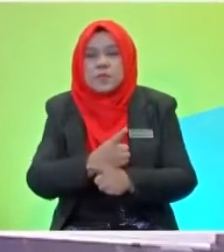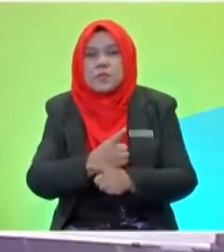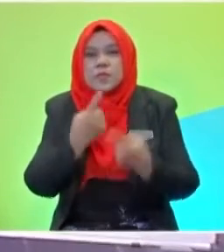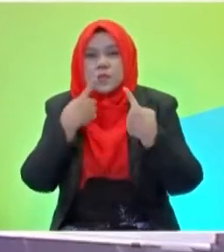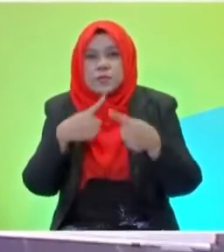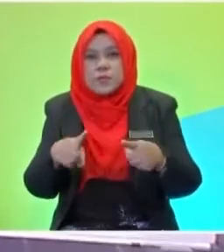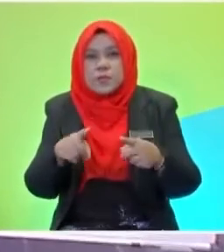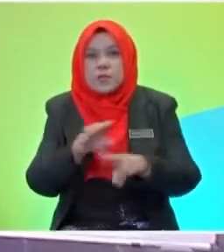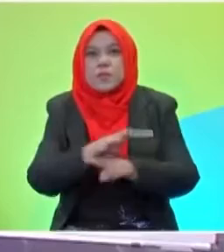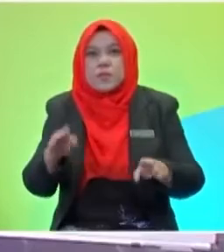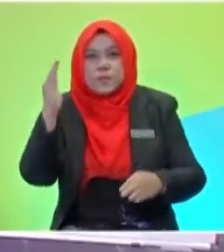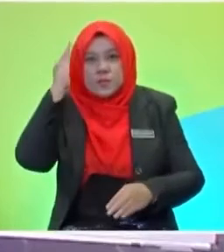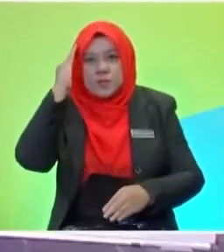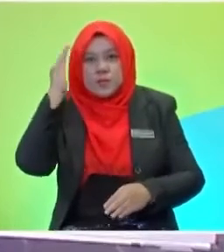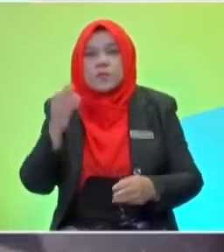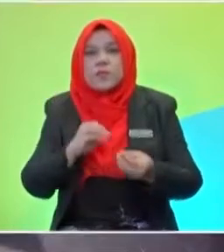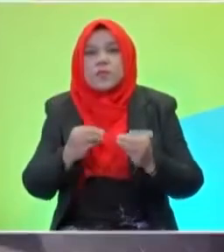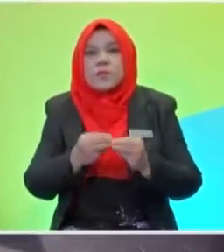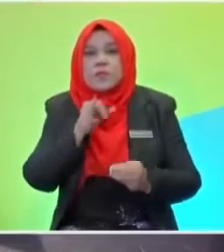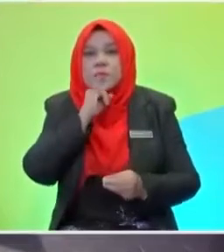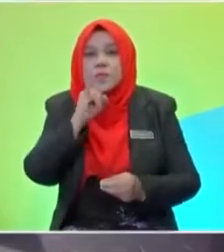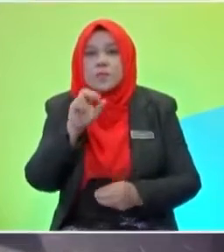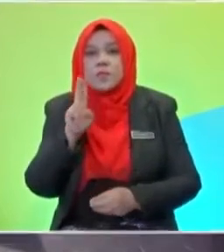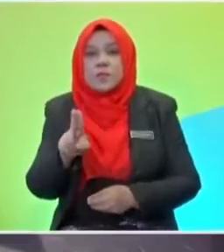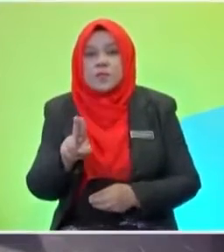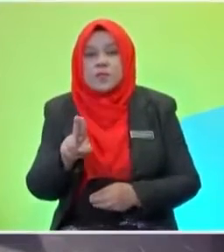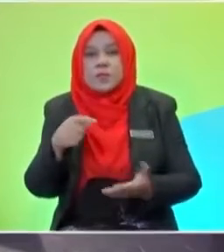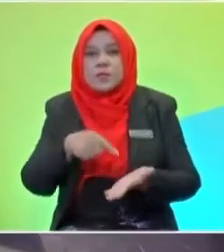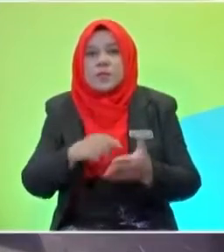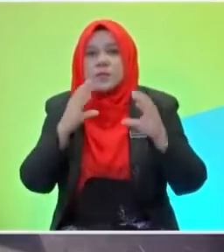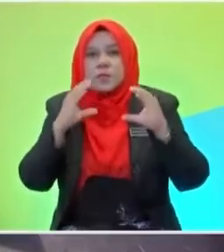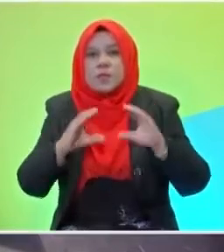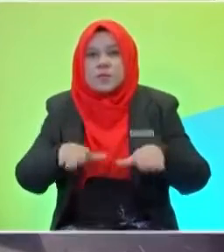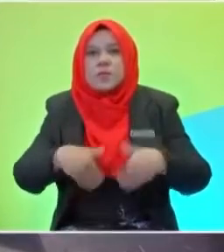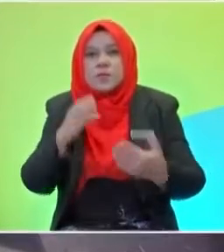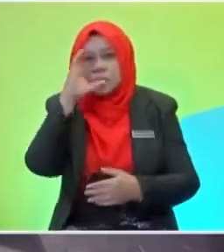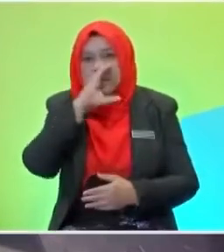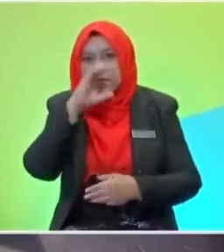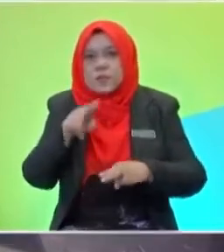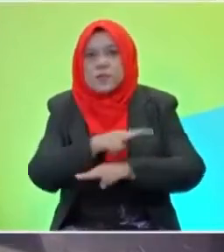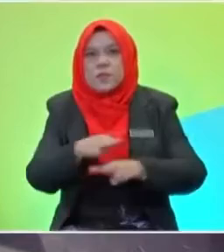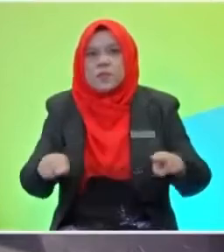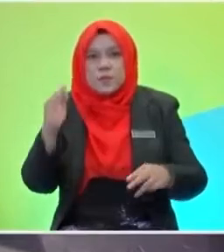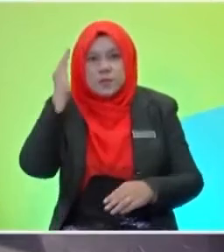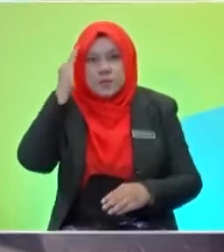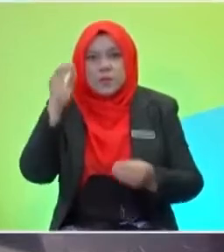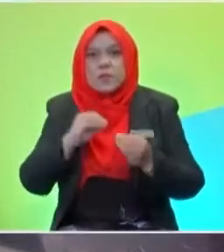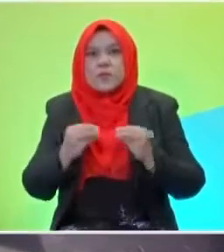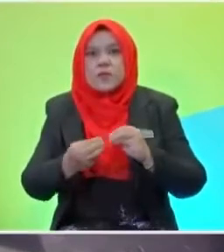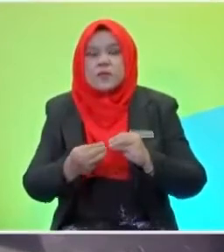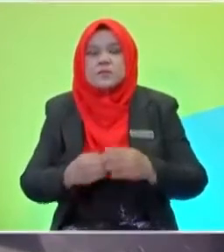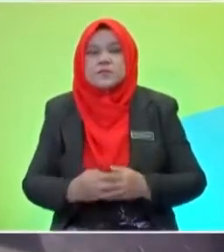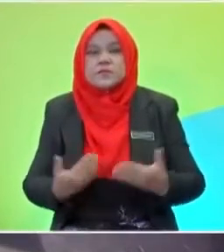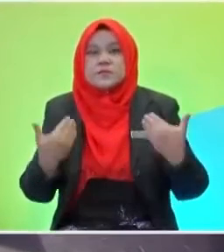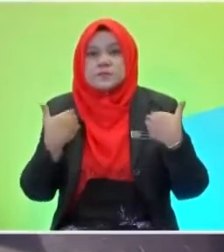unknown number is 2. I see. This is how we find the answer for unknown number. Okay, now let's look at the slide. Okay. I have a few